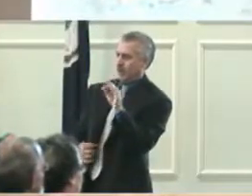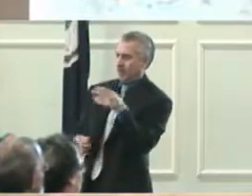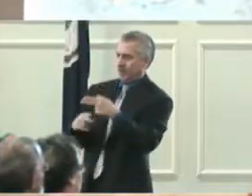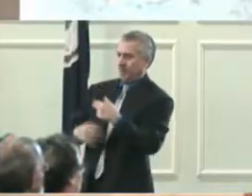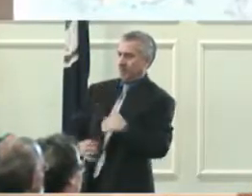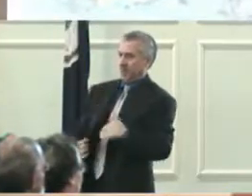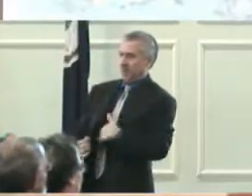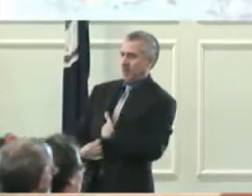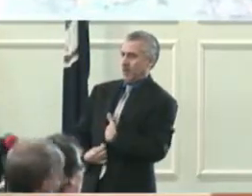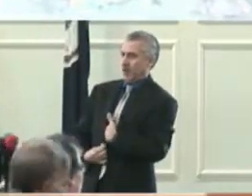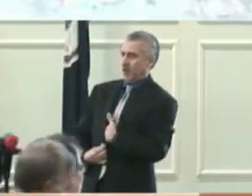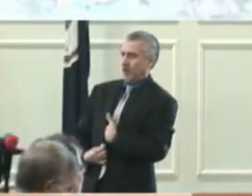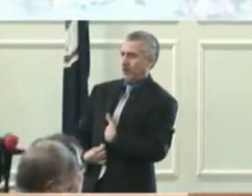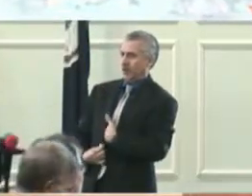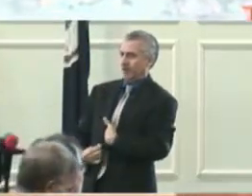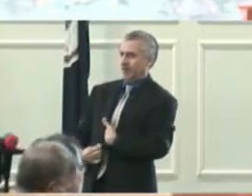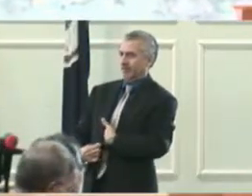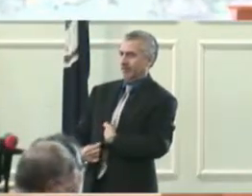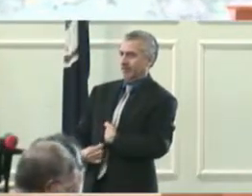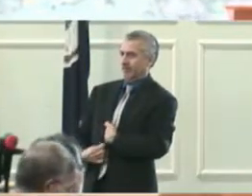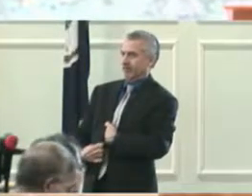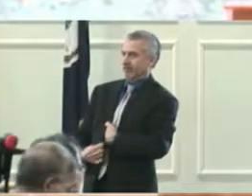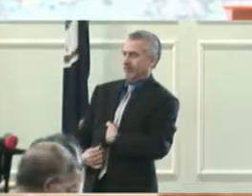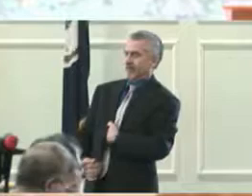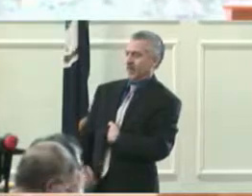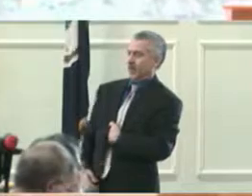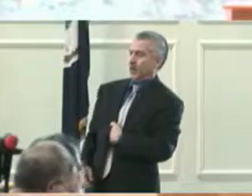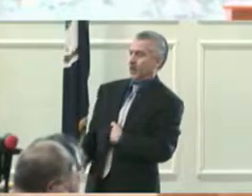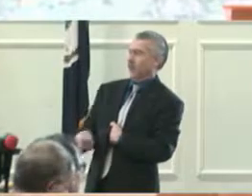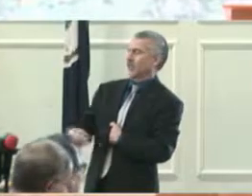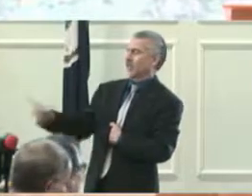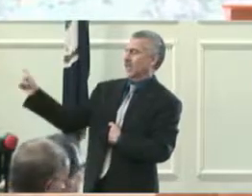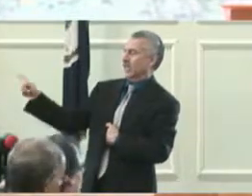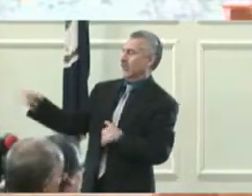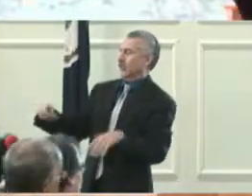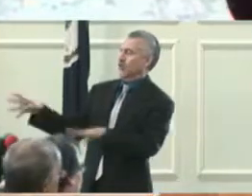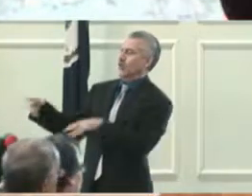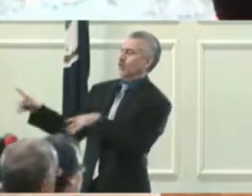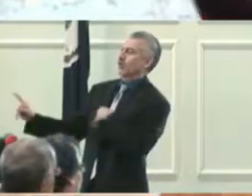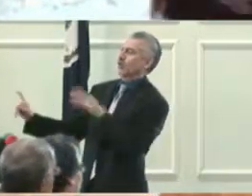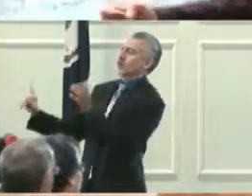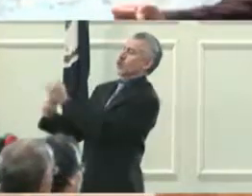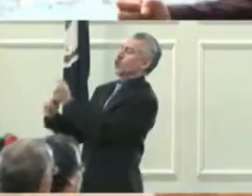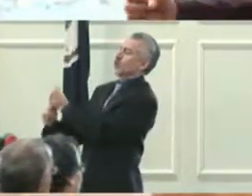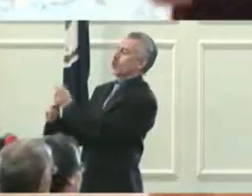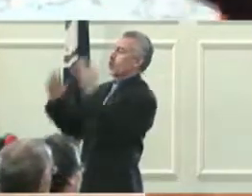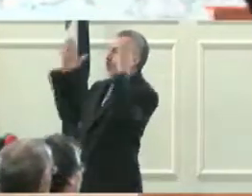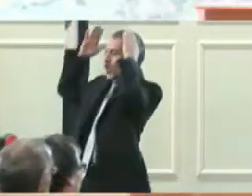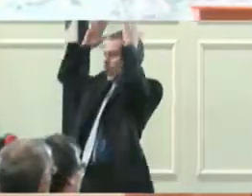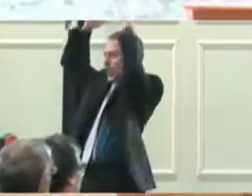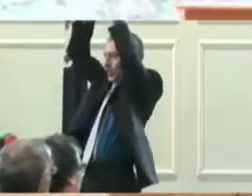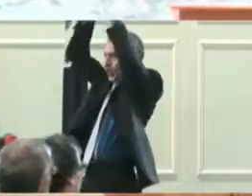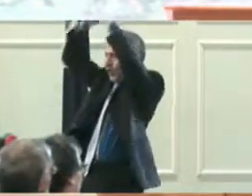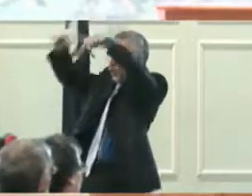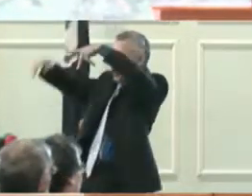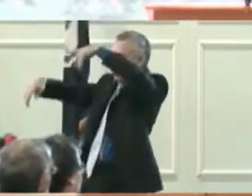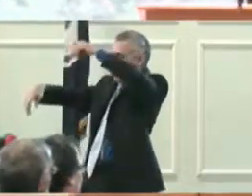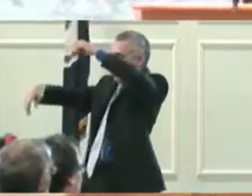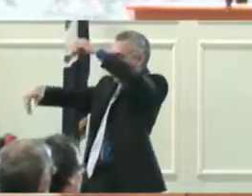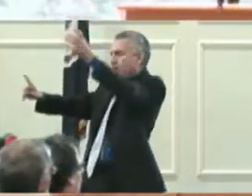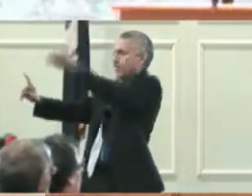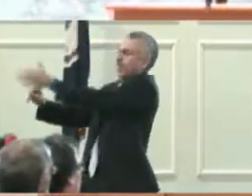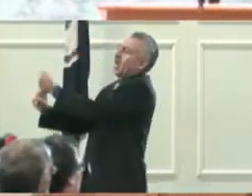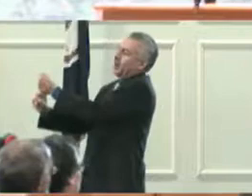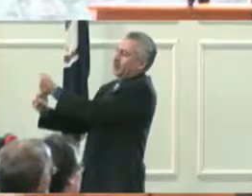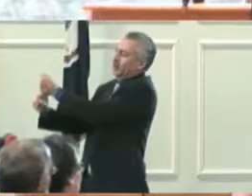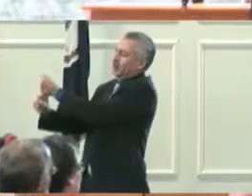church. And so he sent his general, Berthier. He went to the Vatican, took the Pope captive in 1798, and the